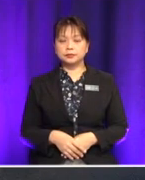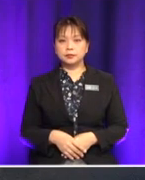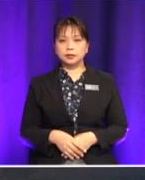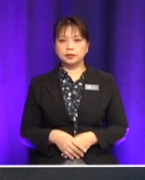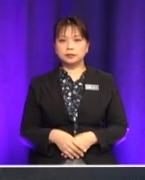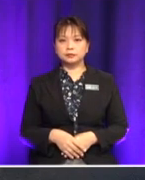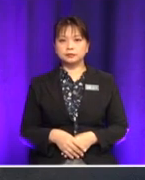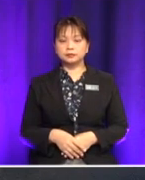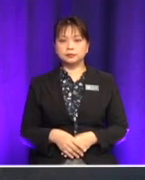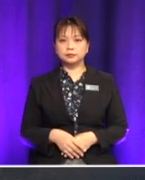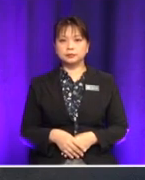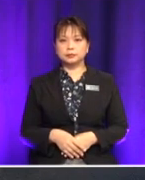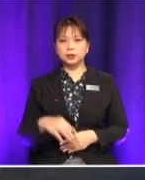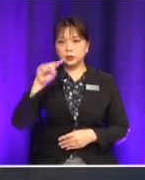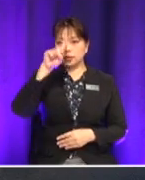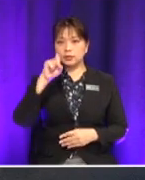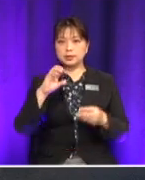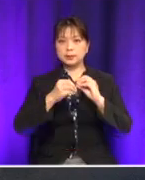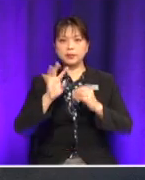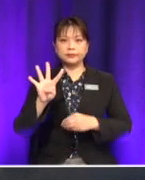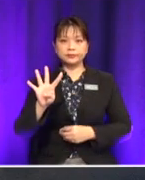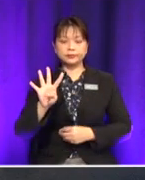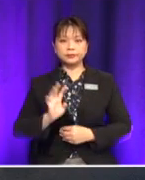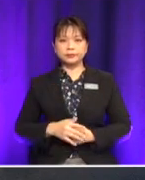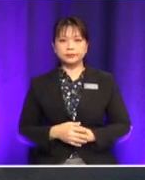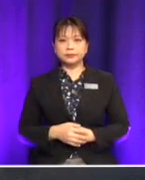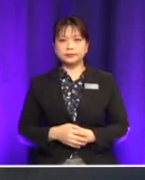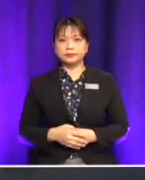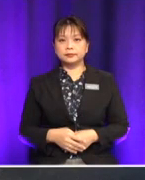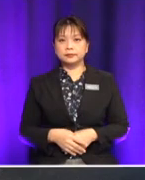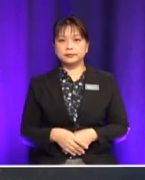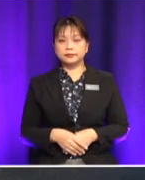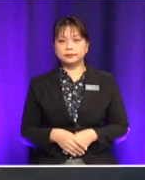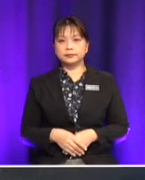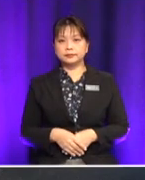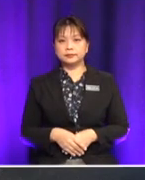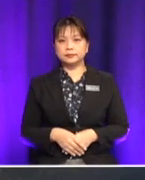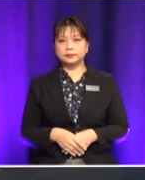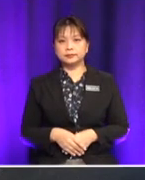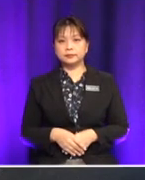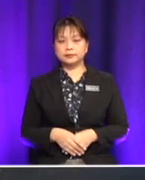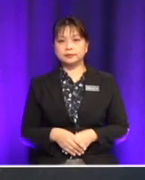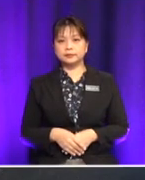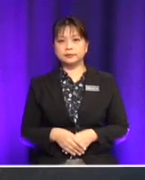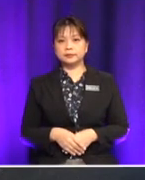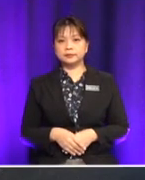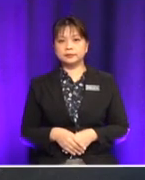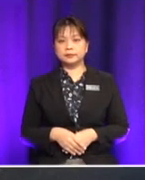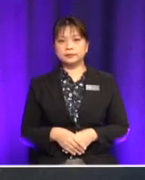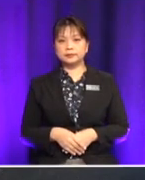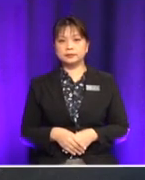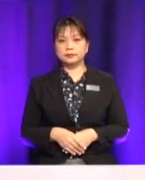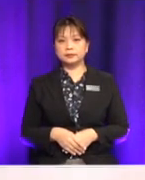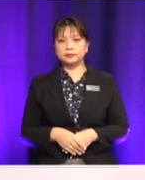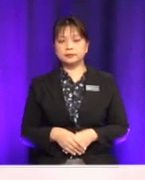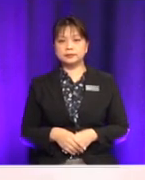proceed to question number 4. I'm sure it's Fatin. All right, Fatin. Okay, Fatin, then. It's your turn. You haven't done it yet.